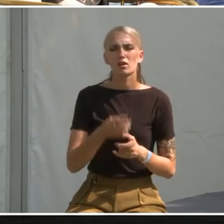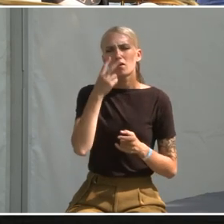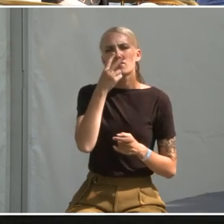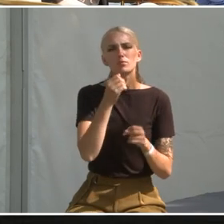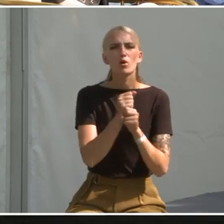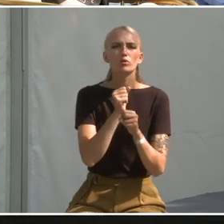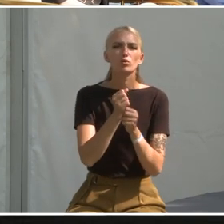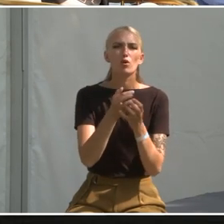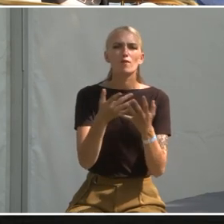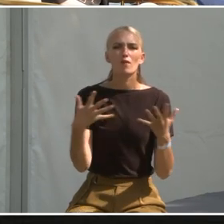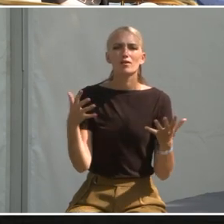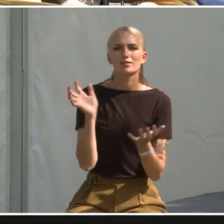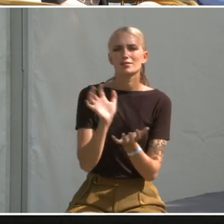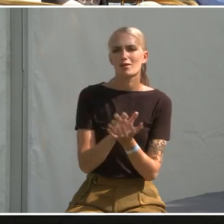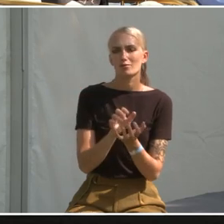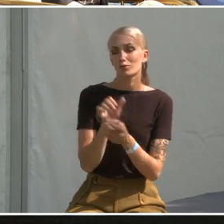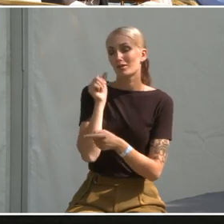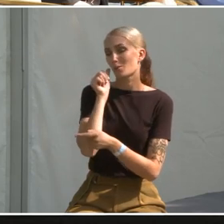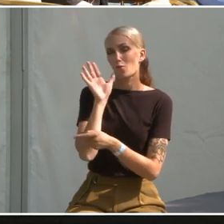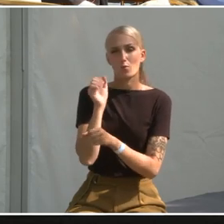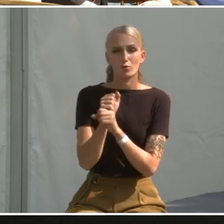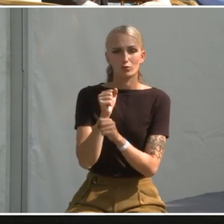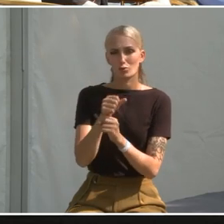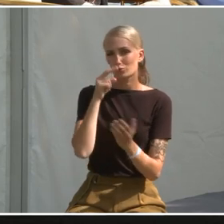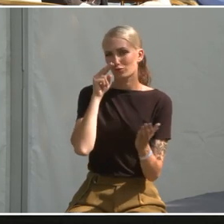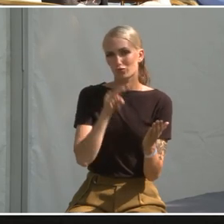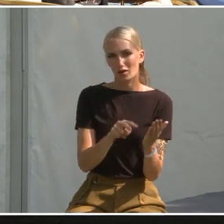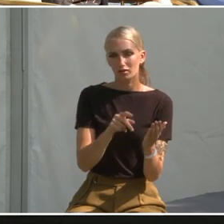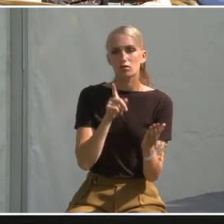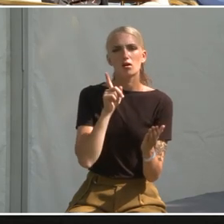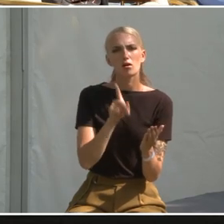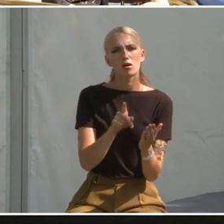you look into the toolbox every day when you work. If we look into the toolbox